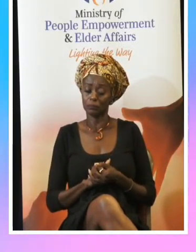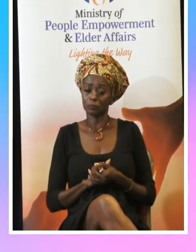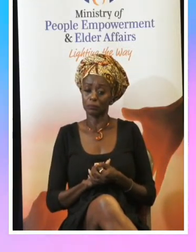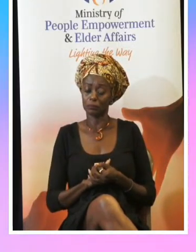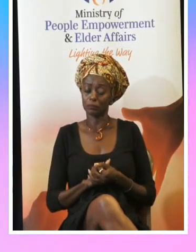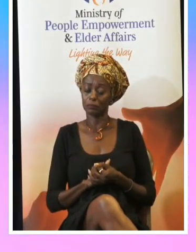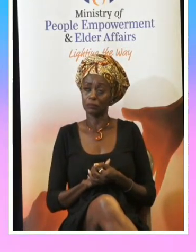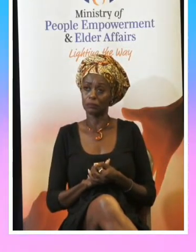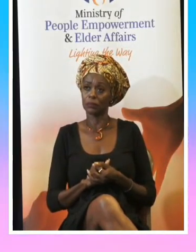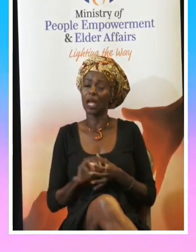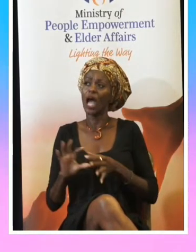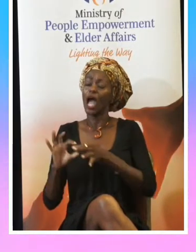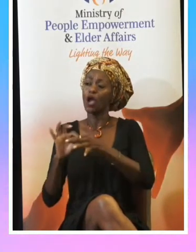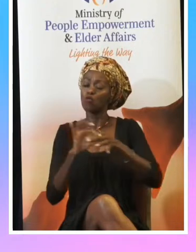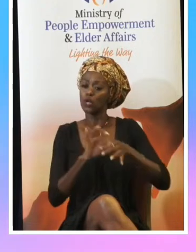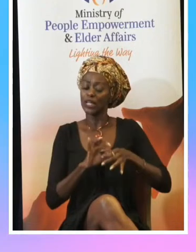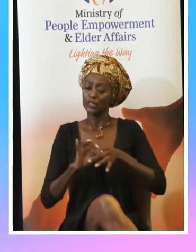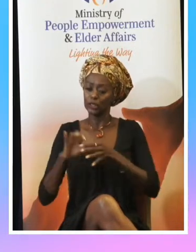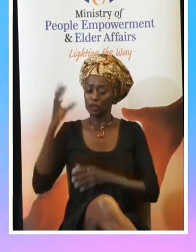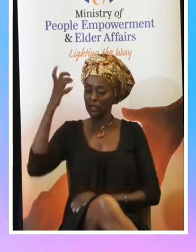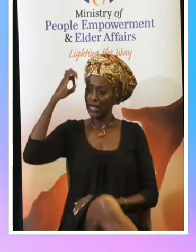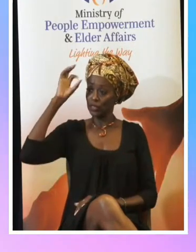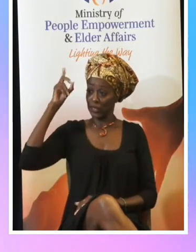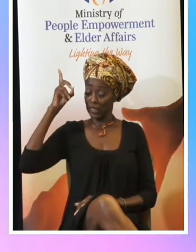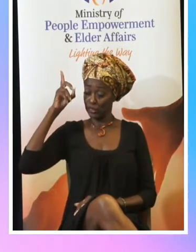In relation to education,